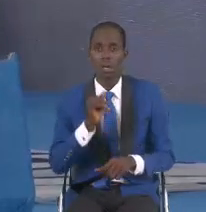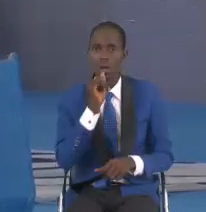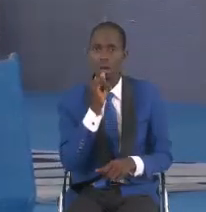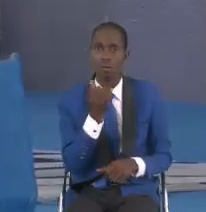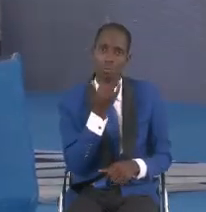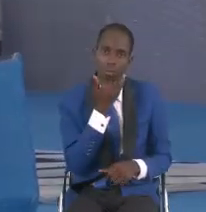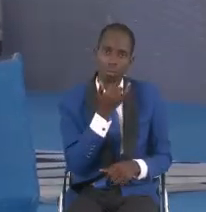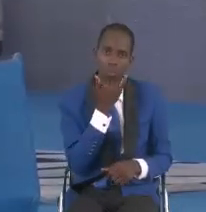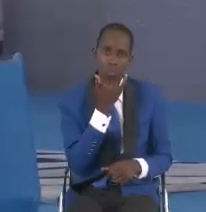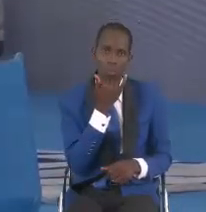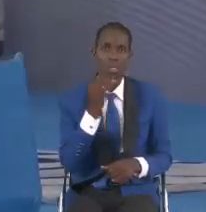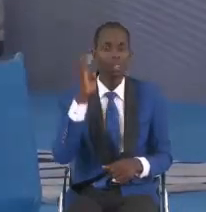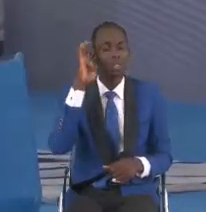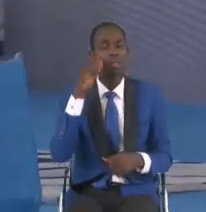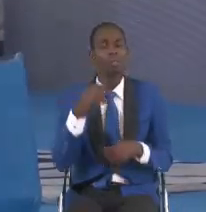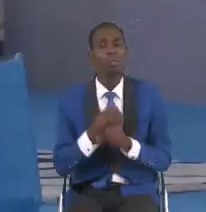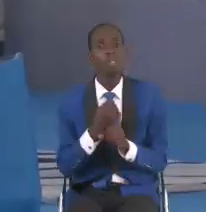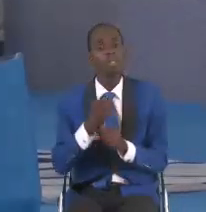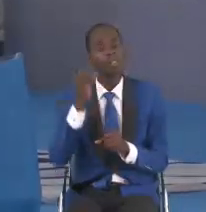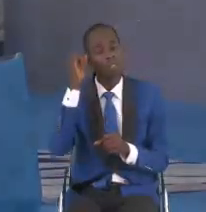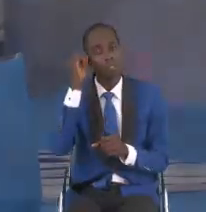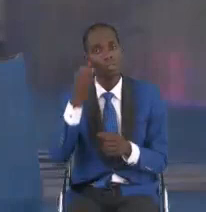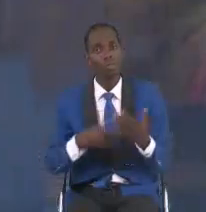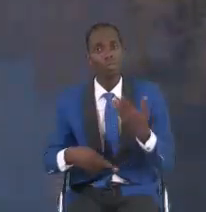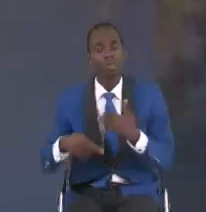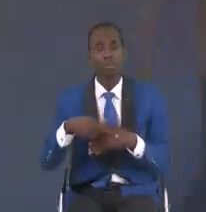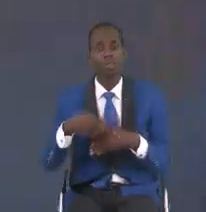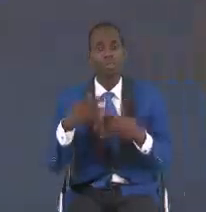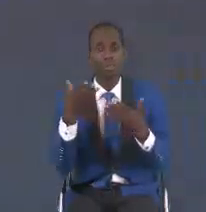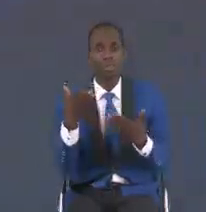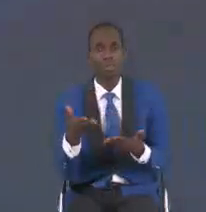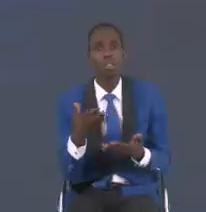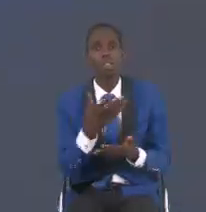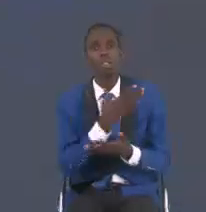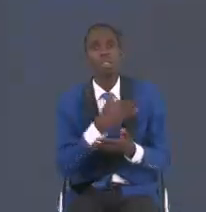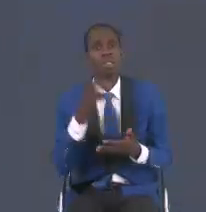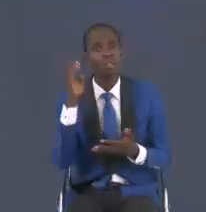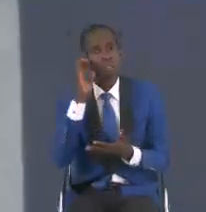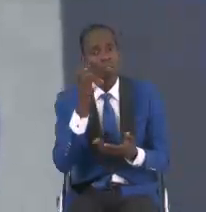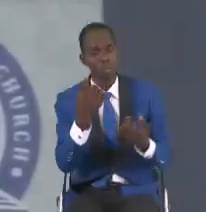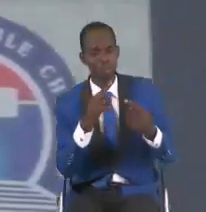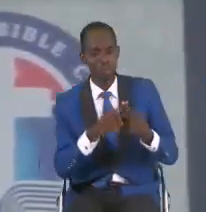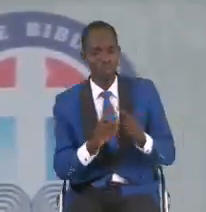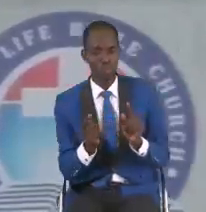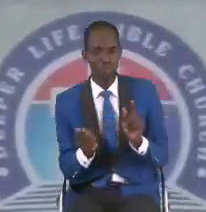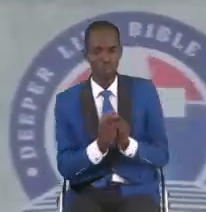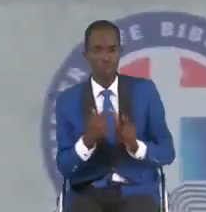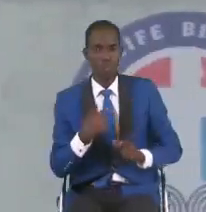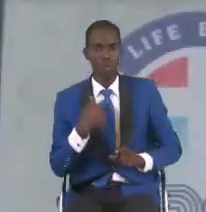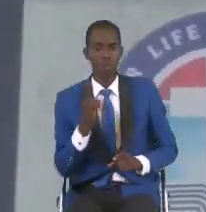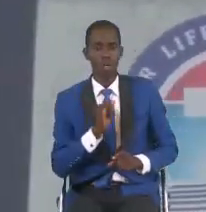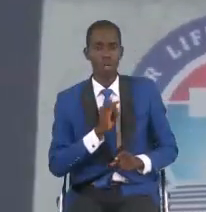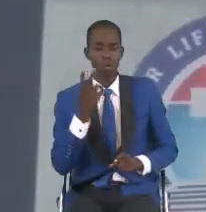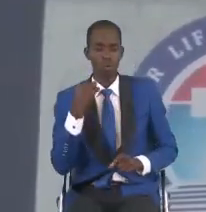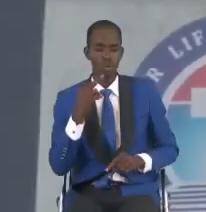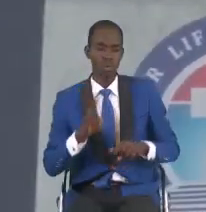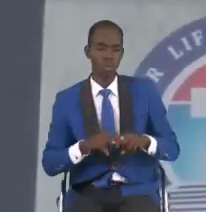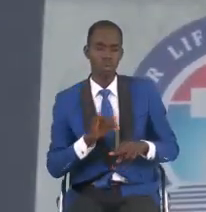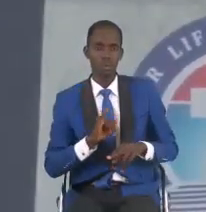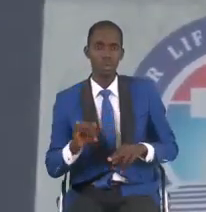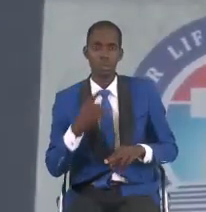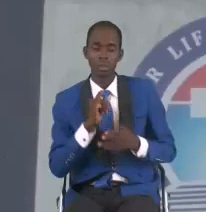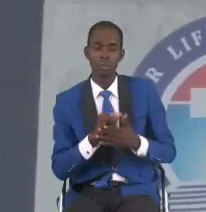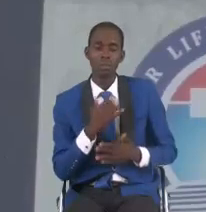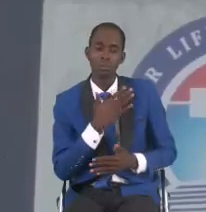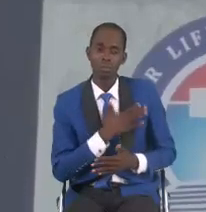made his restitution right there, and then he turned to me where I was sitting. He said, please forgive